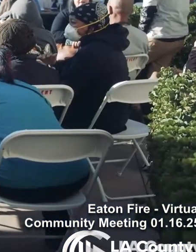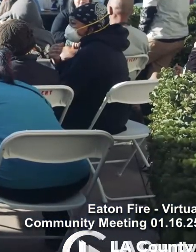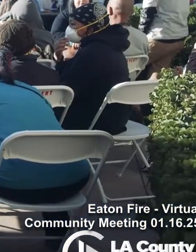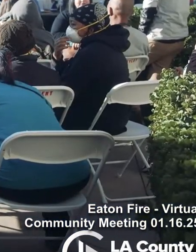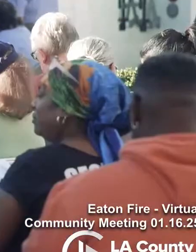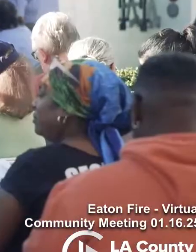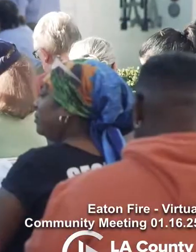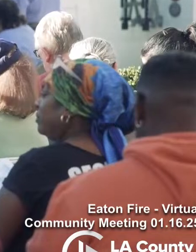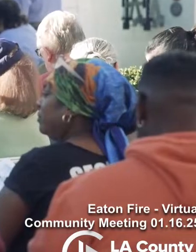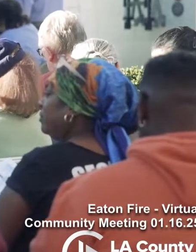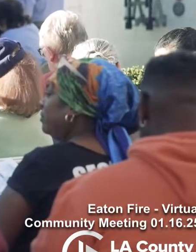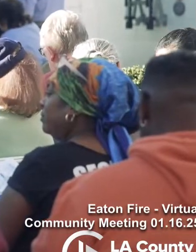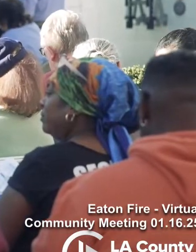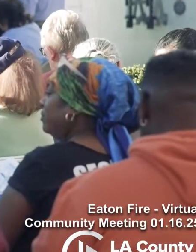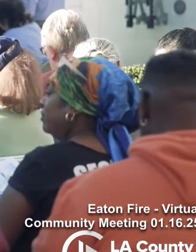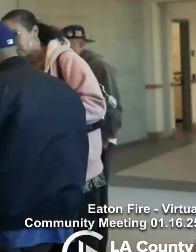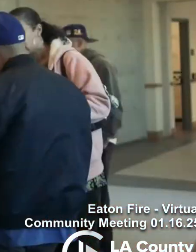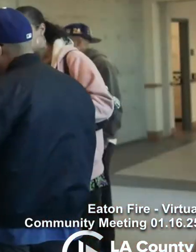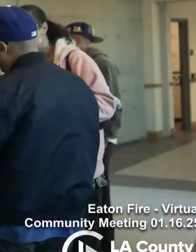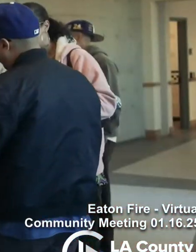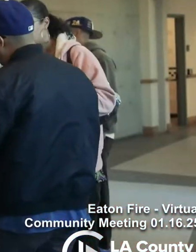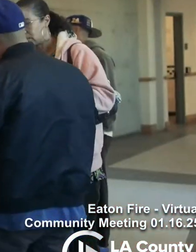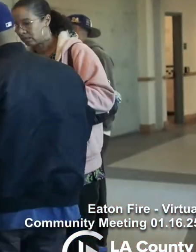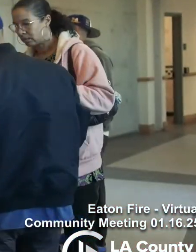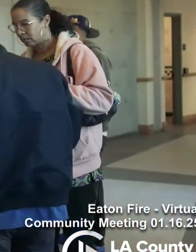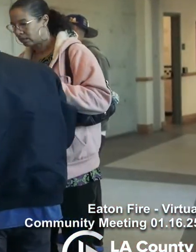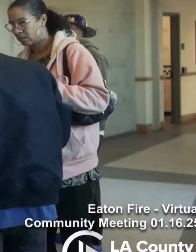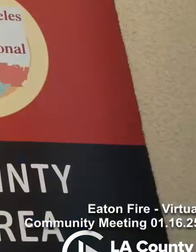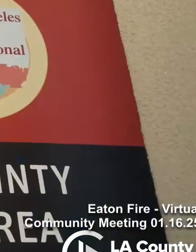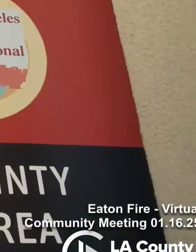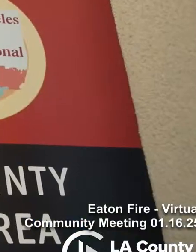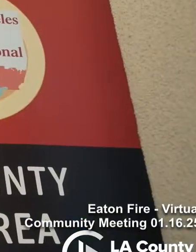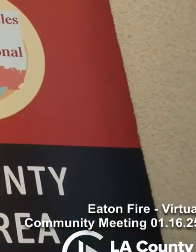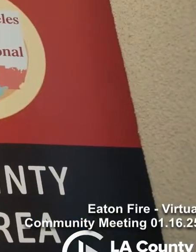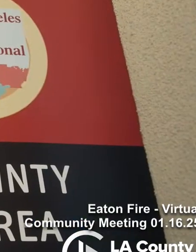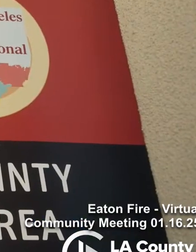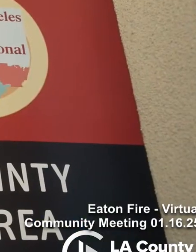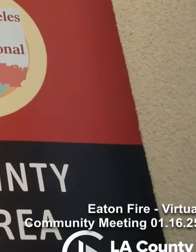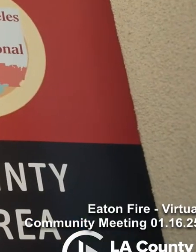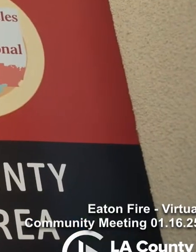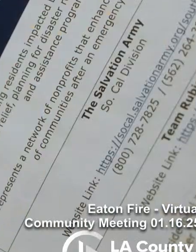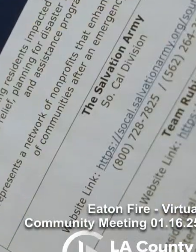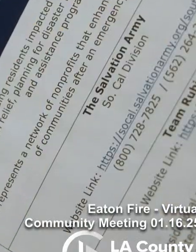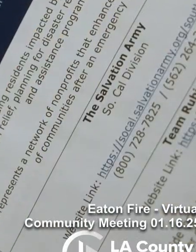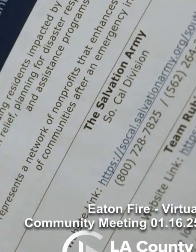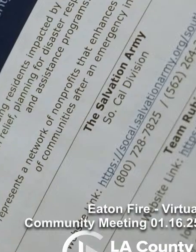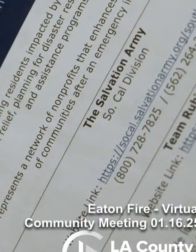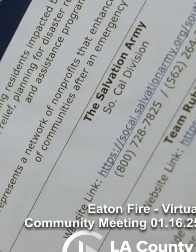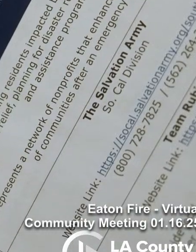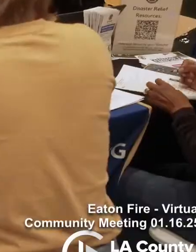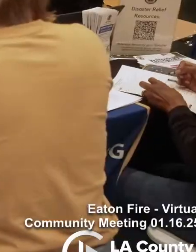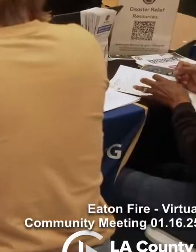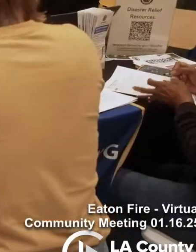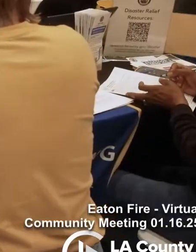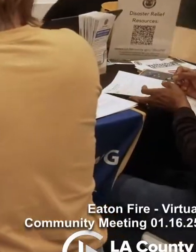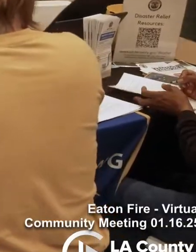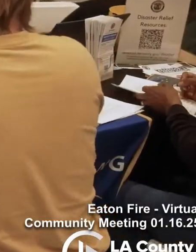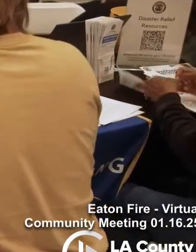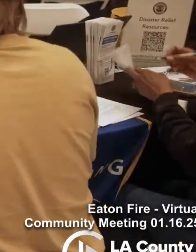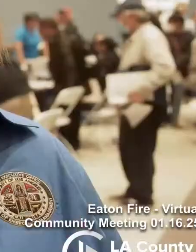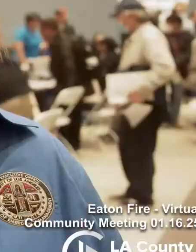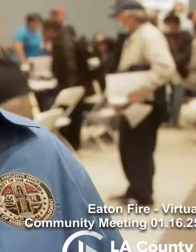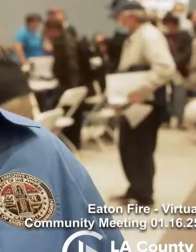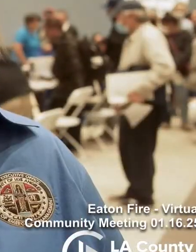So today what we have is a local assistance center, but even more importantly, it's a disaster recovery center that FEMA has brought resources